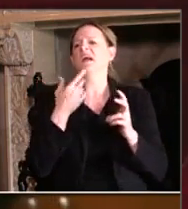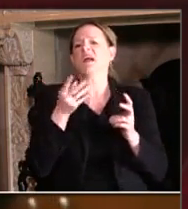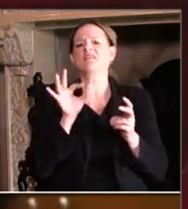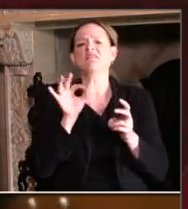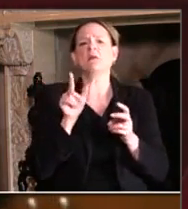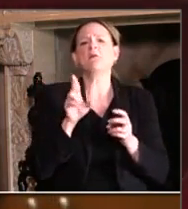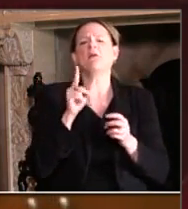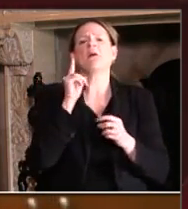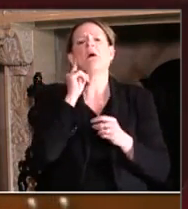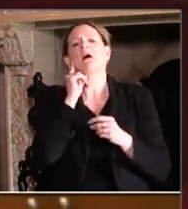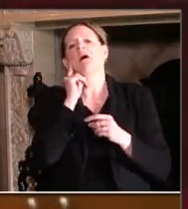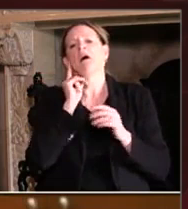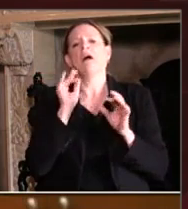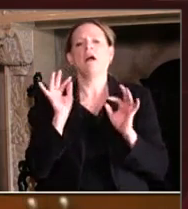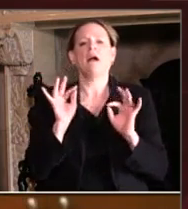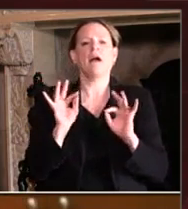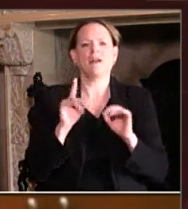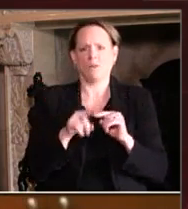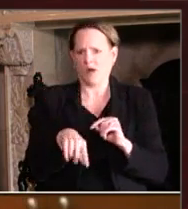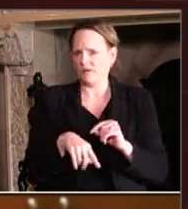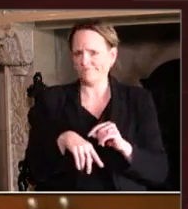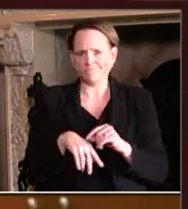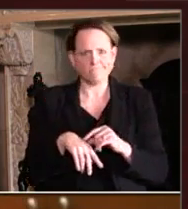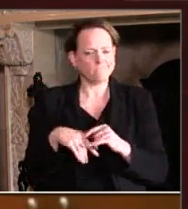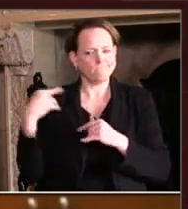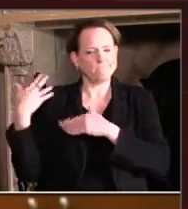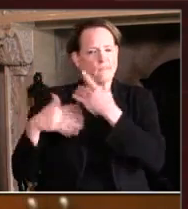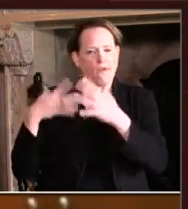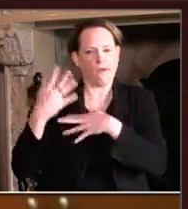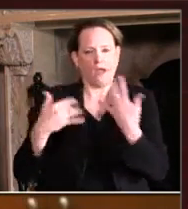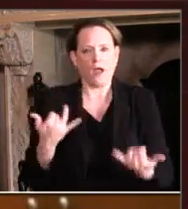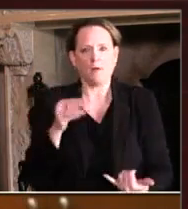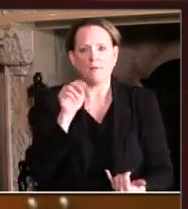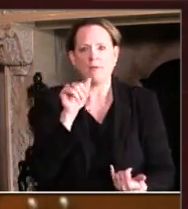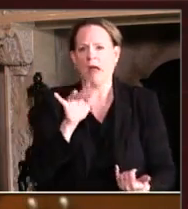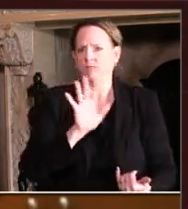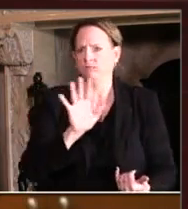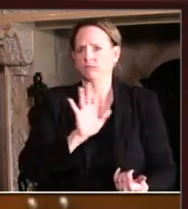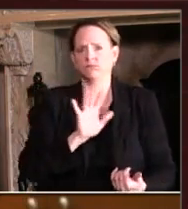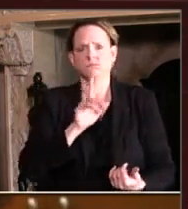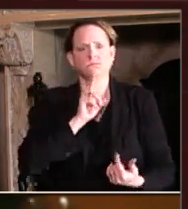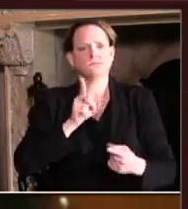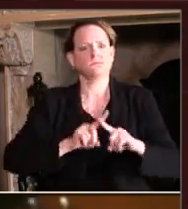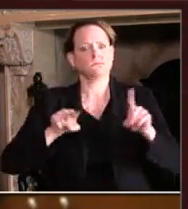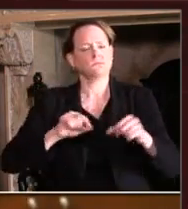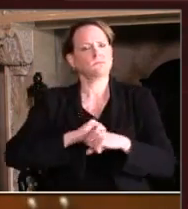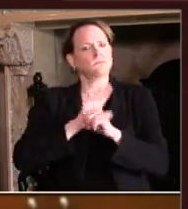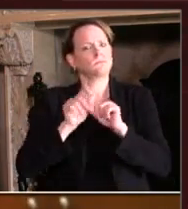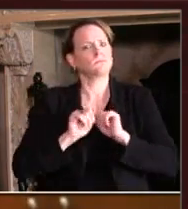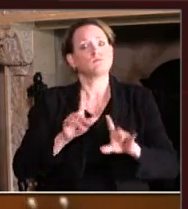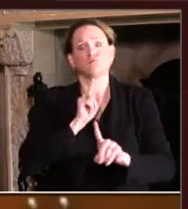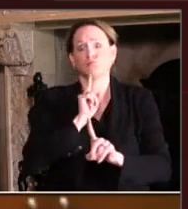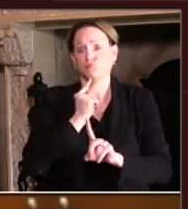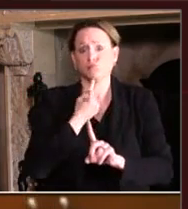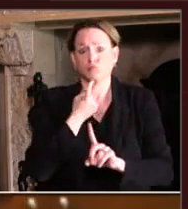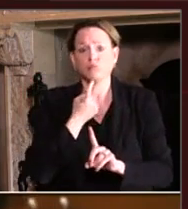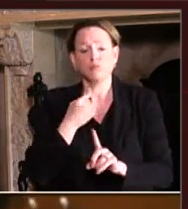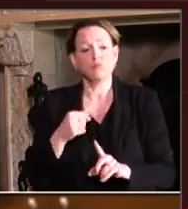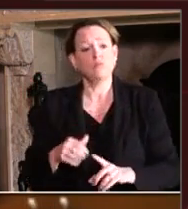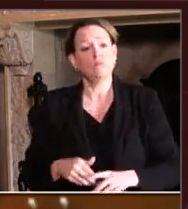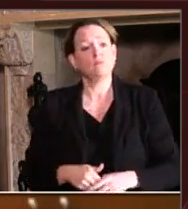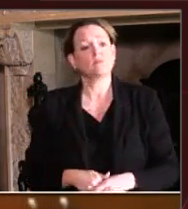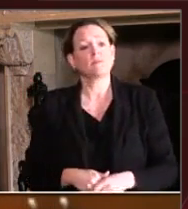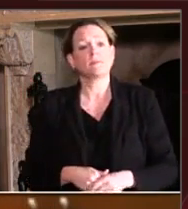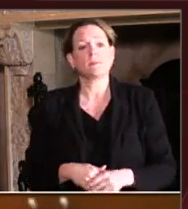vastly different than many that we've seen in the past. Like many other health providers, I was glued to the computer reviewing